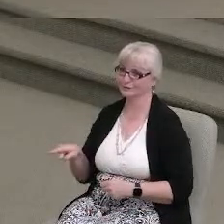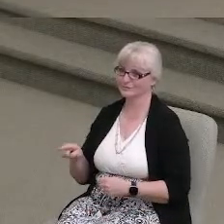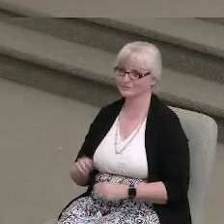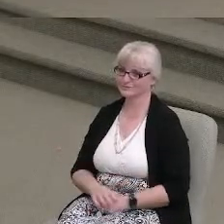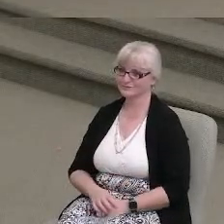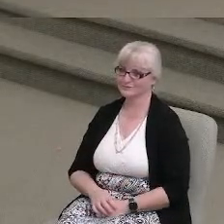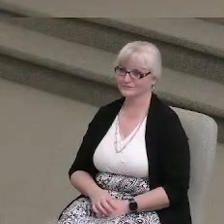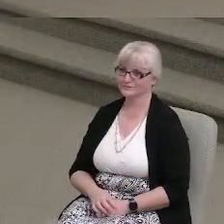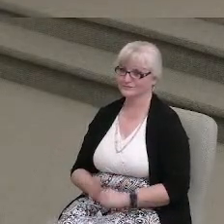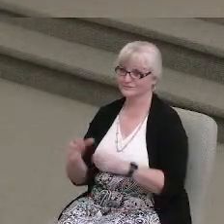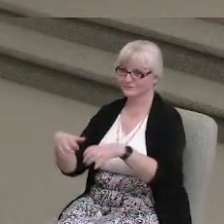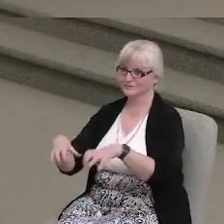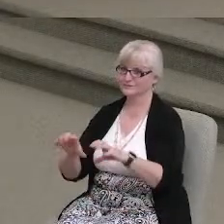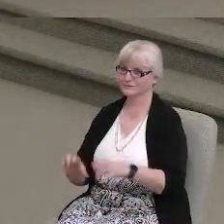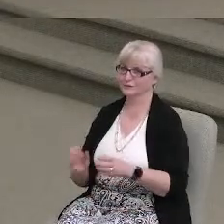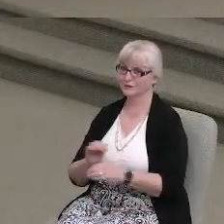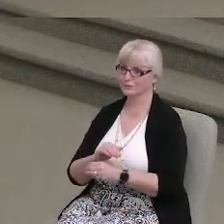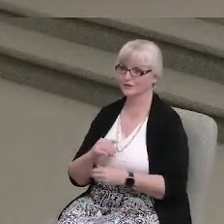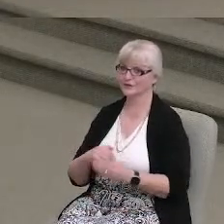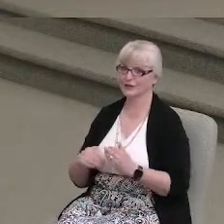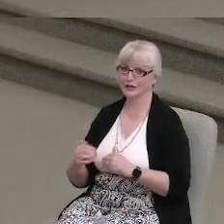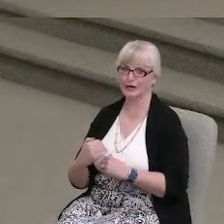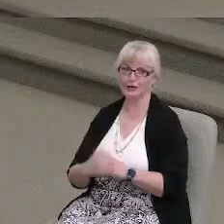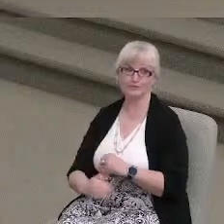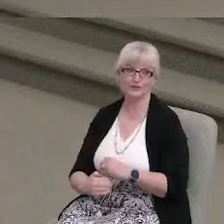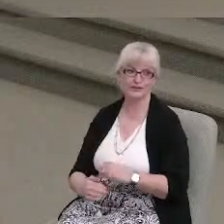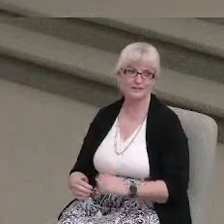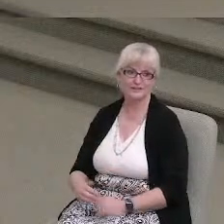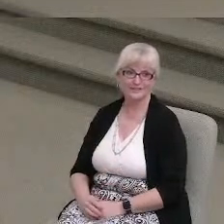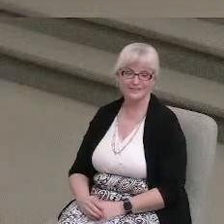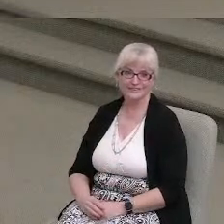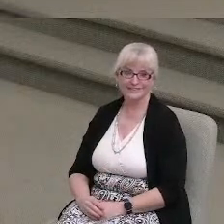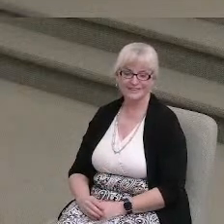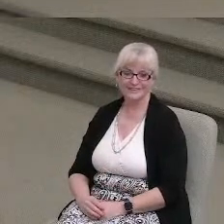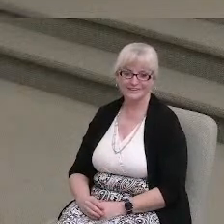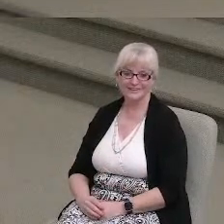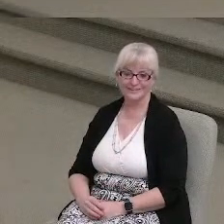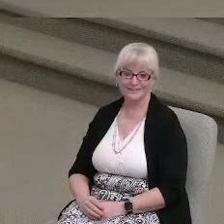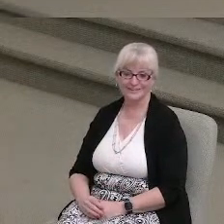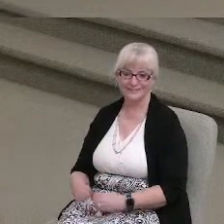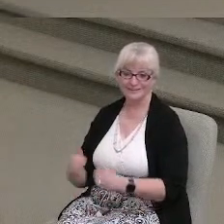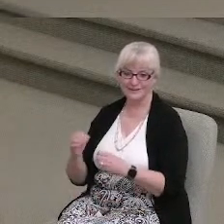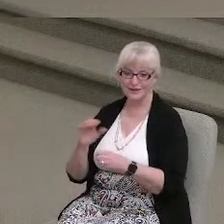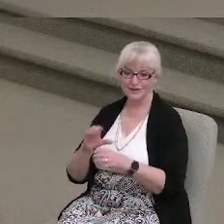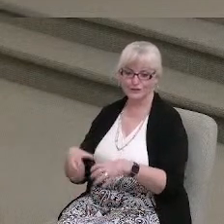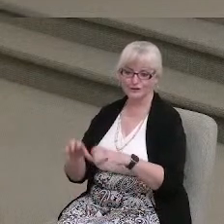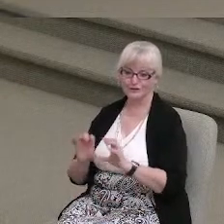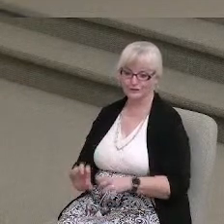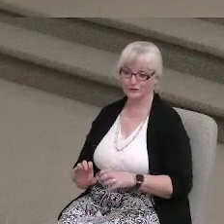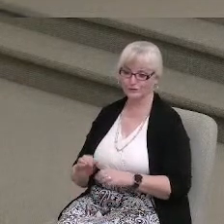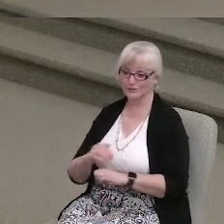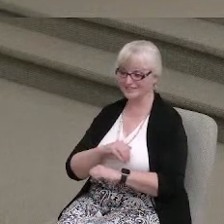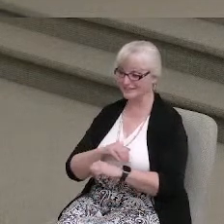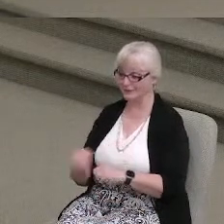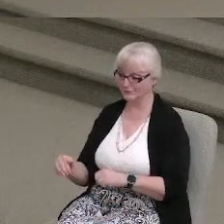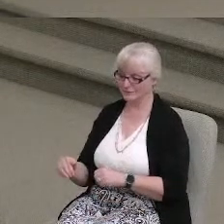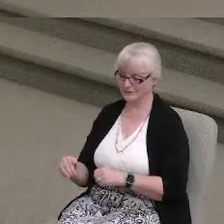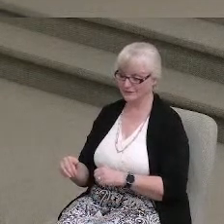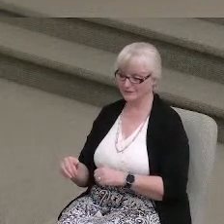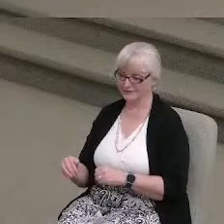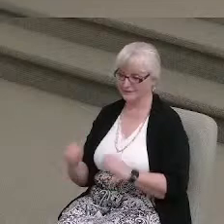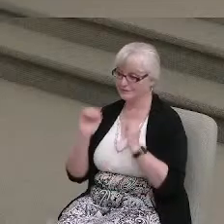The tomb is empty. I told Charlie I would say that. The tomb is empty. And that's the greatest